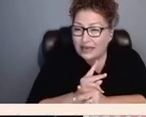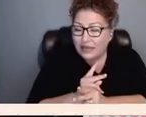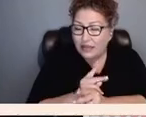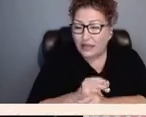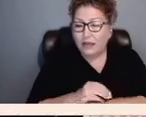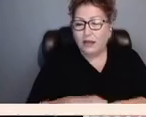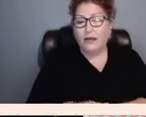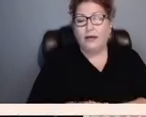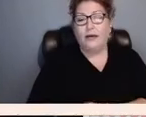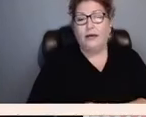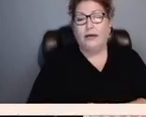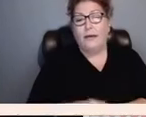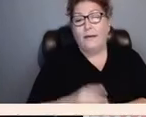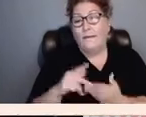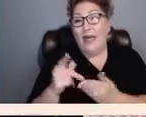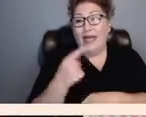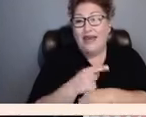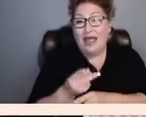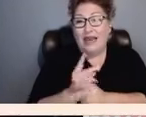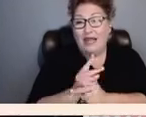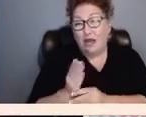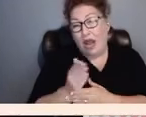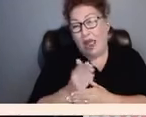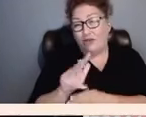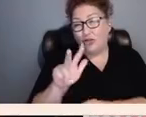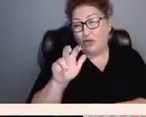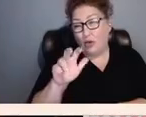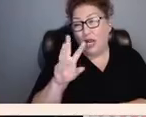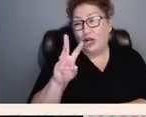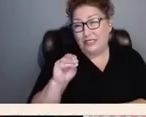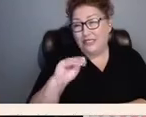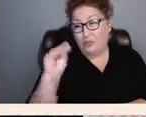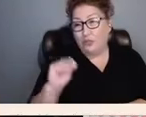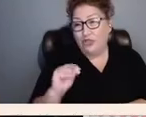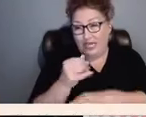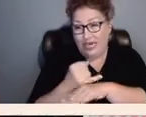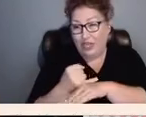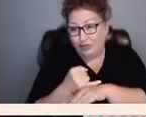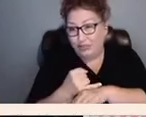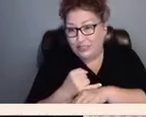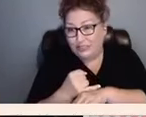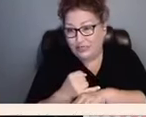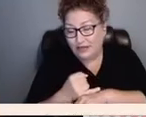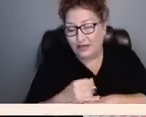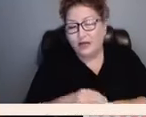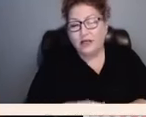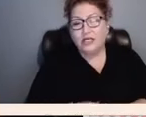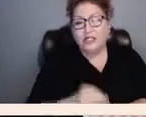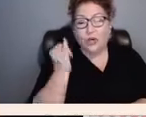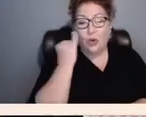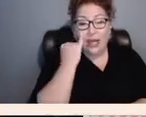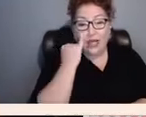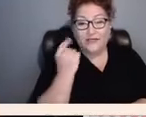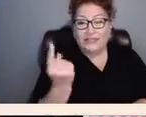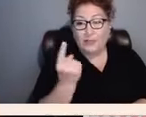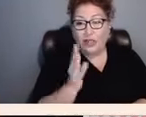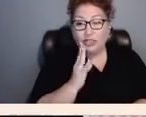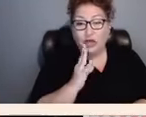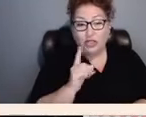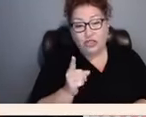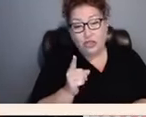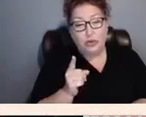average 360% interest. So if ever somebody talks to you about the possibility